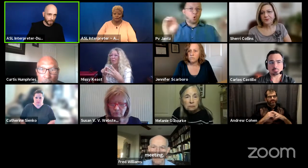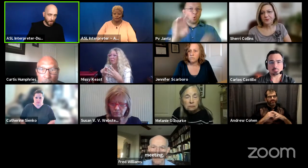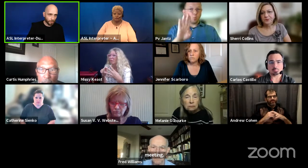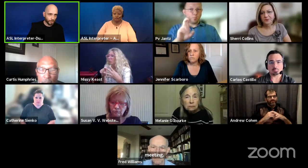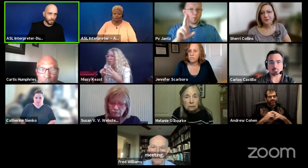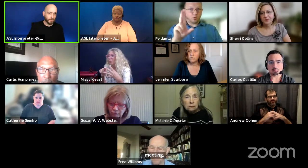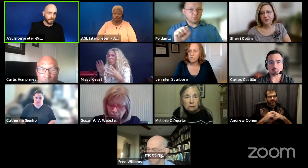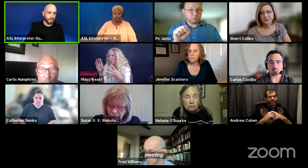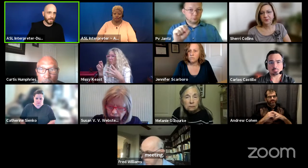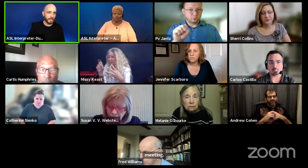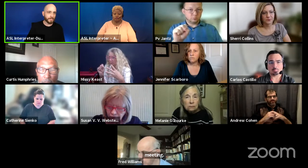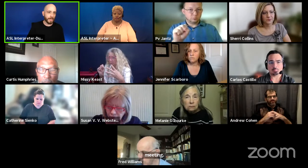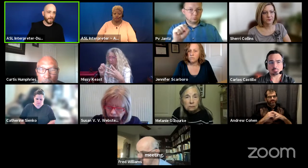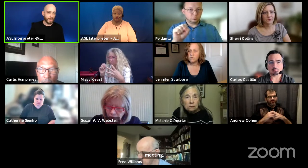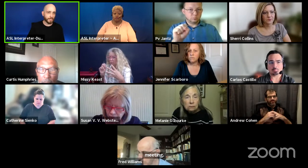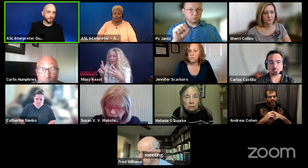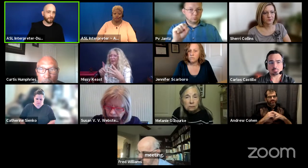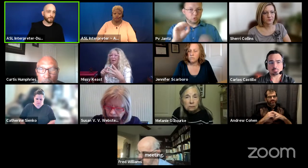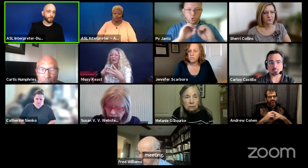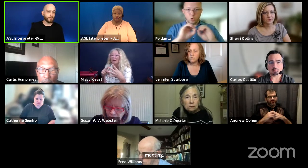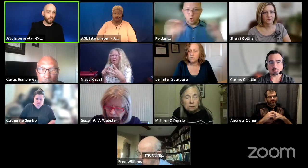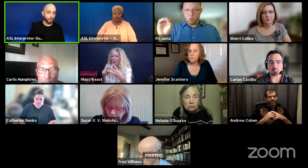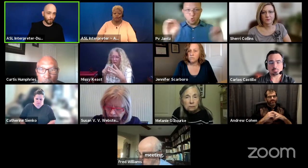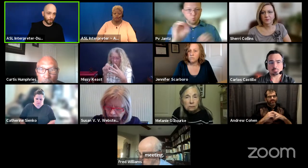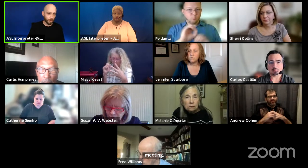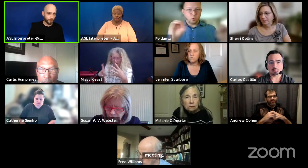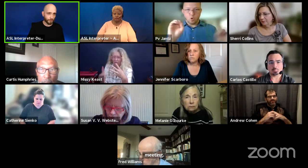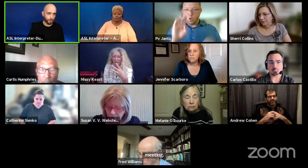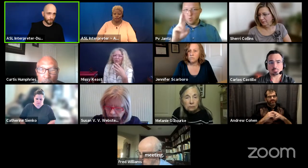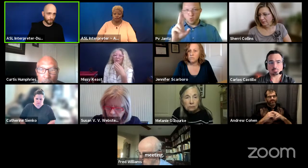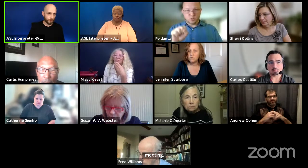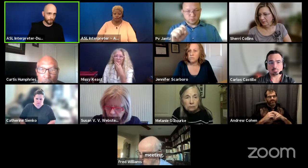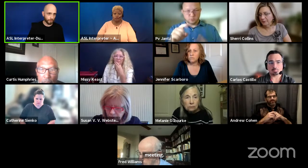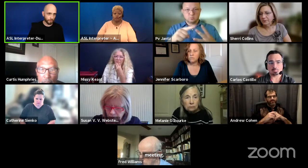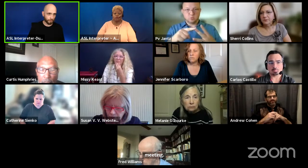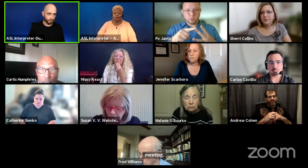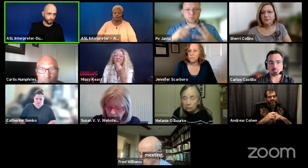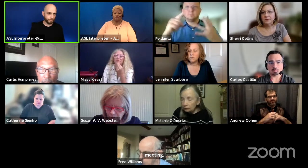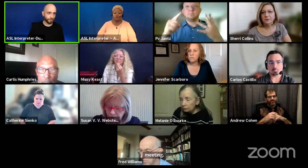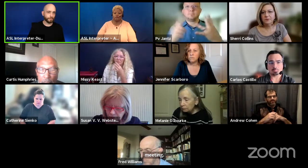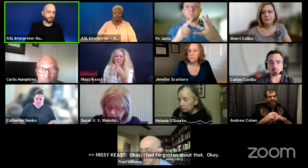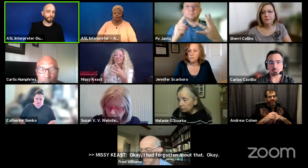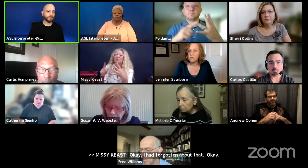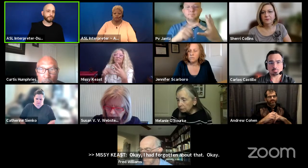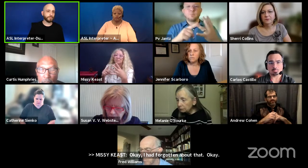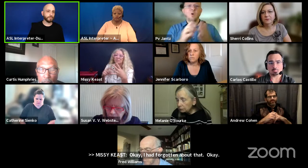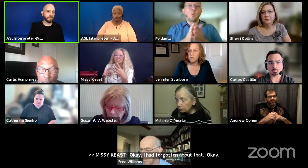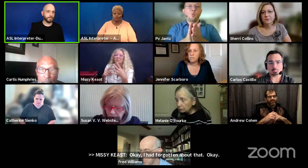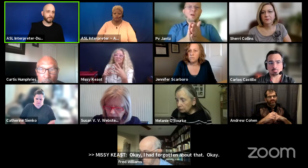The second option is a base increase with no bonus.